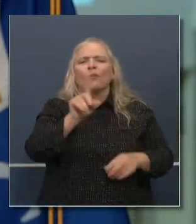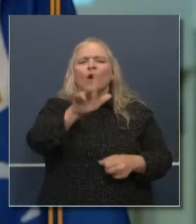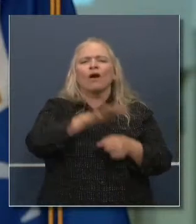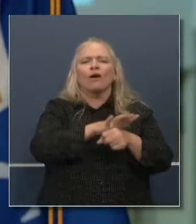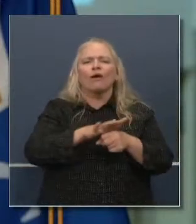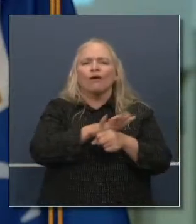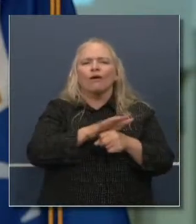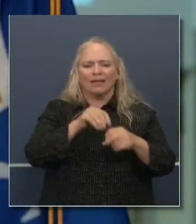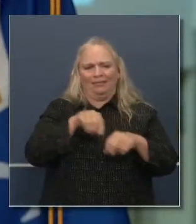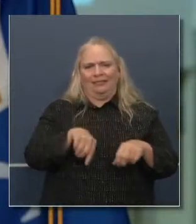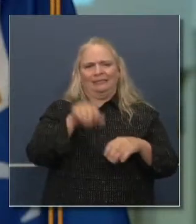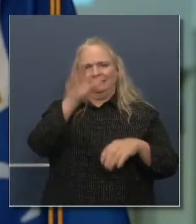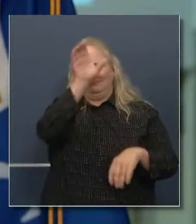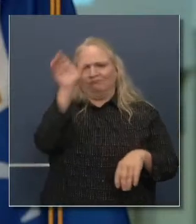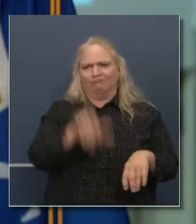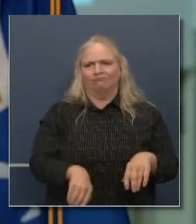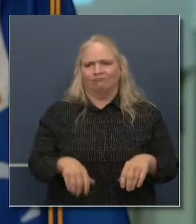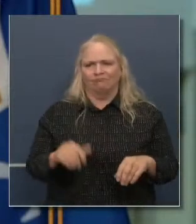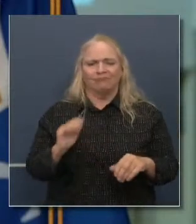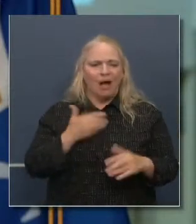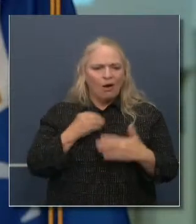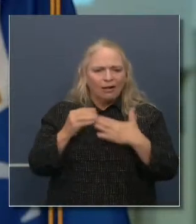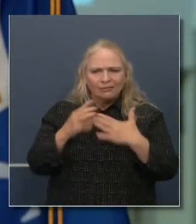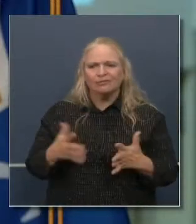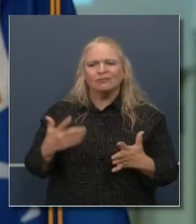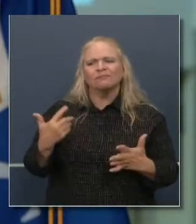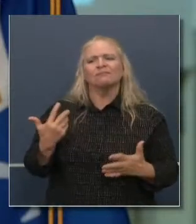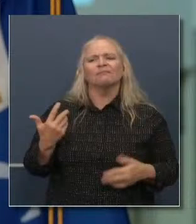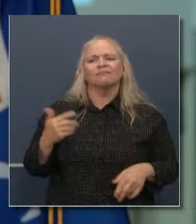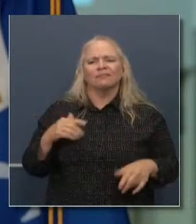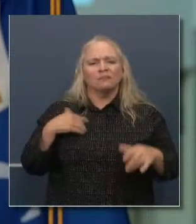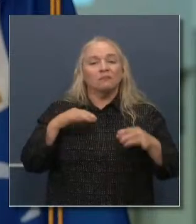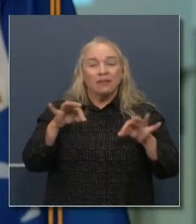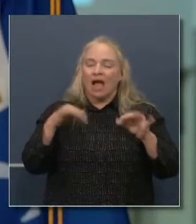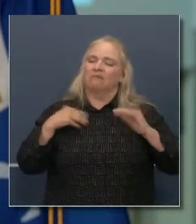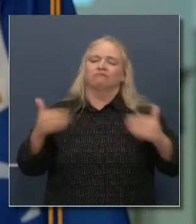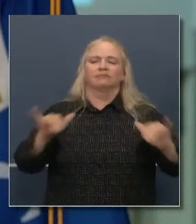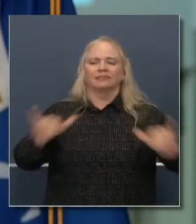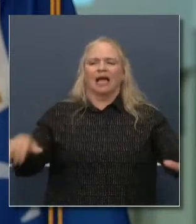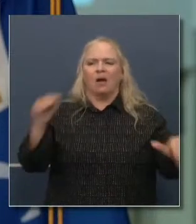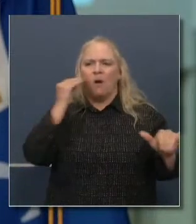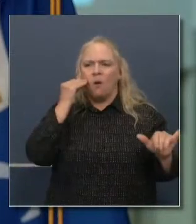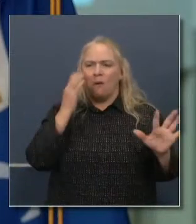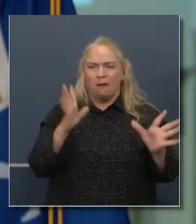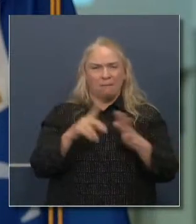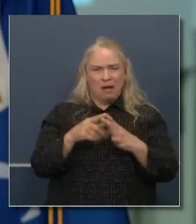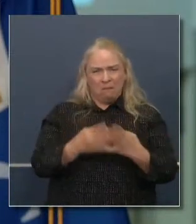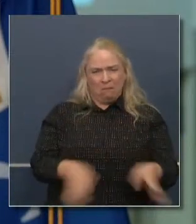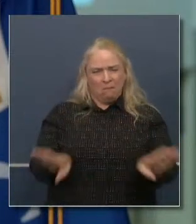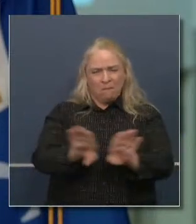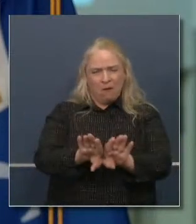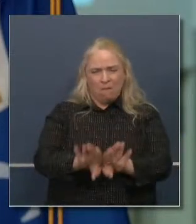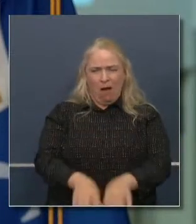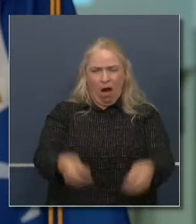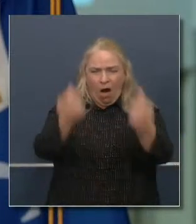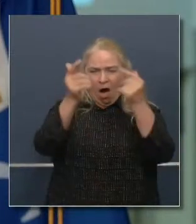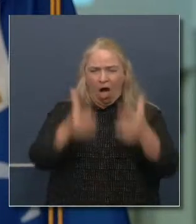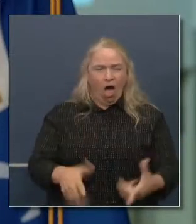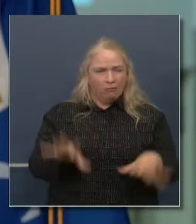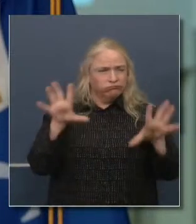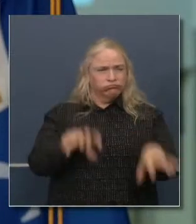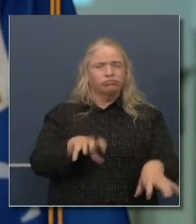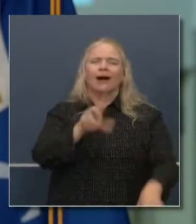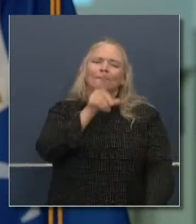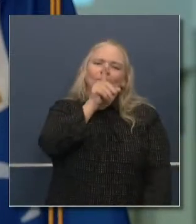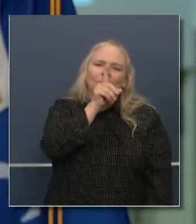country, to move forward with a stay-at-home order. That didn't mean we shut down every sector of the economy. Mark this